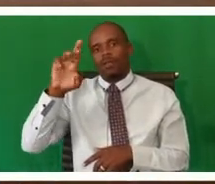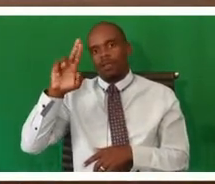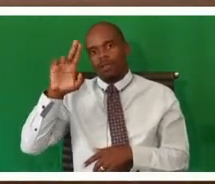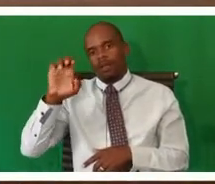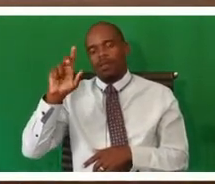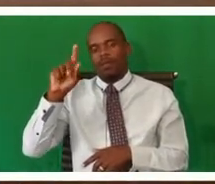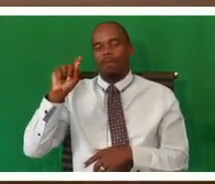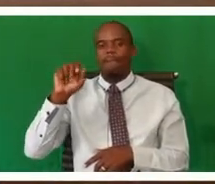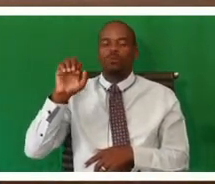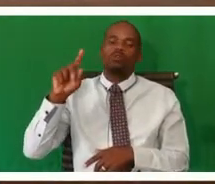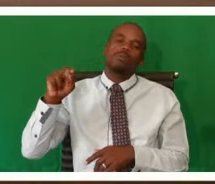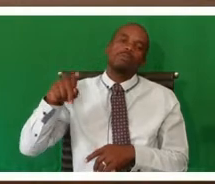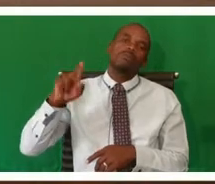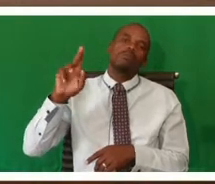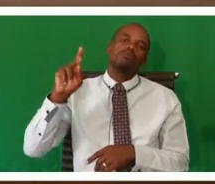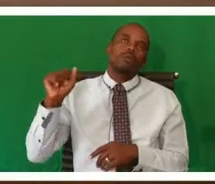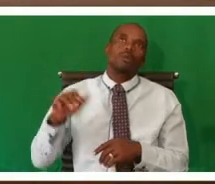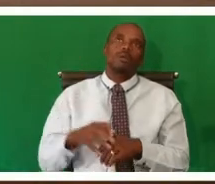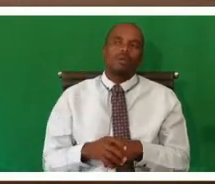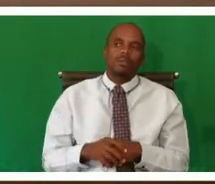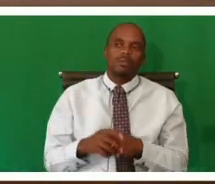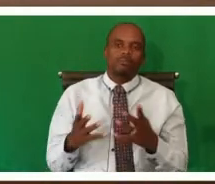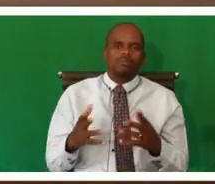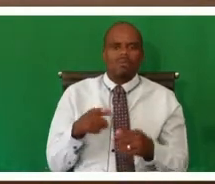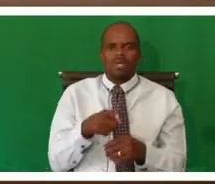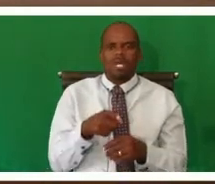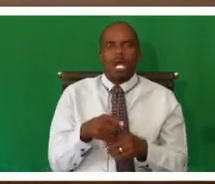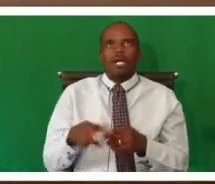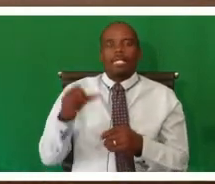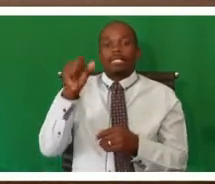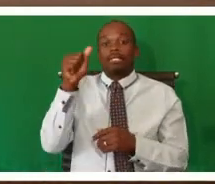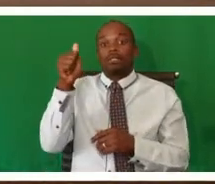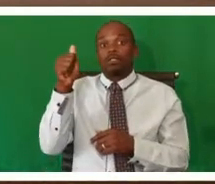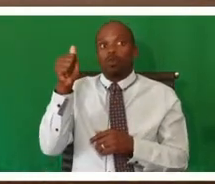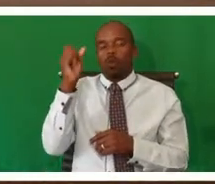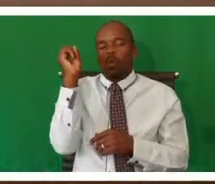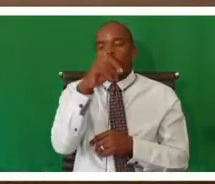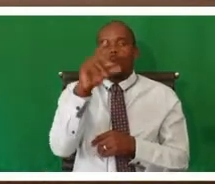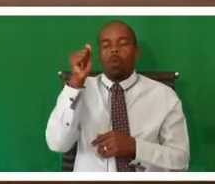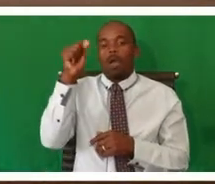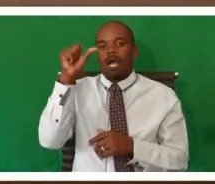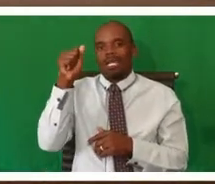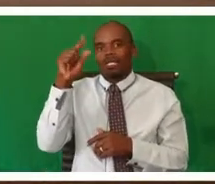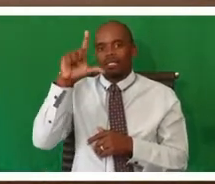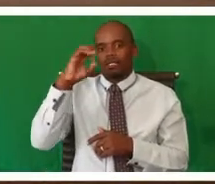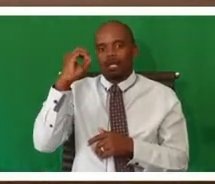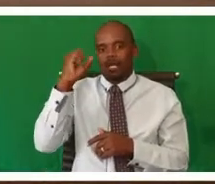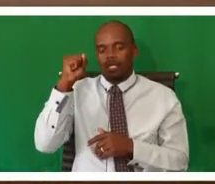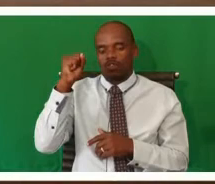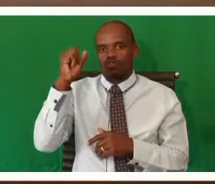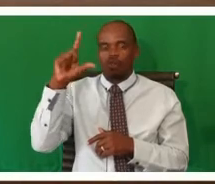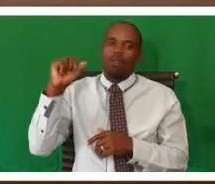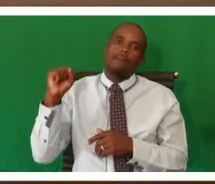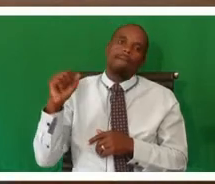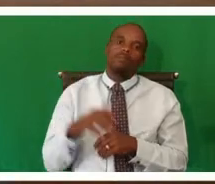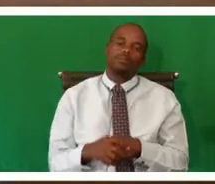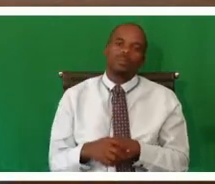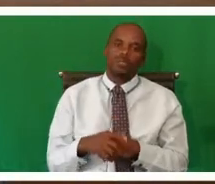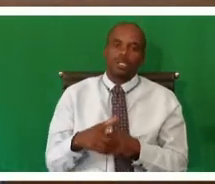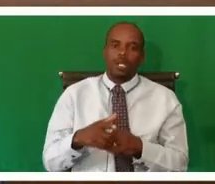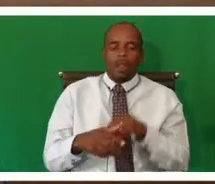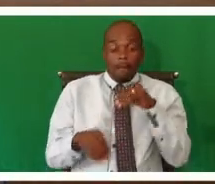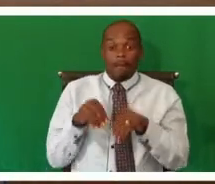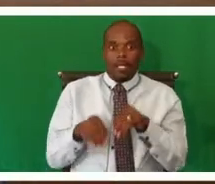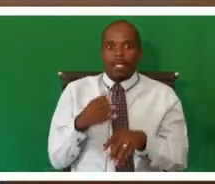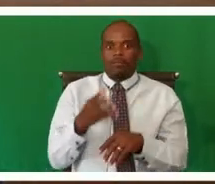are operating in Sasolburg and Kopis areas. Did you know that? These miners have a